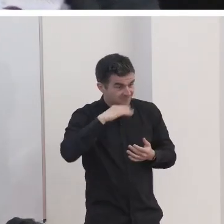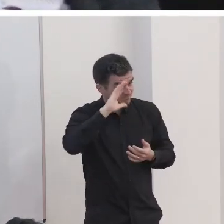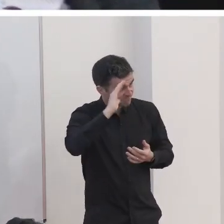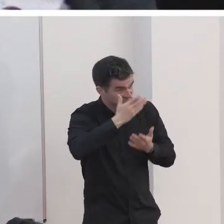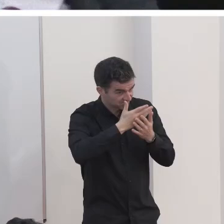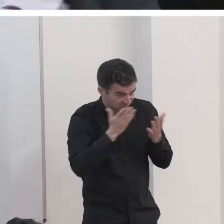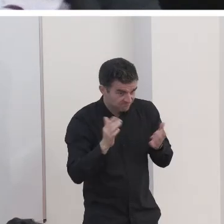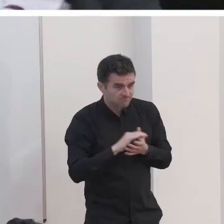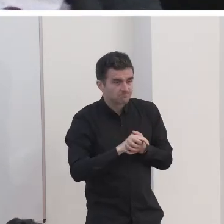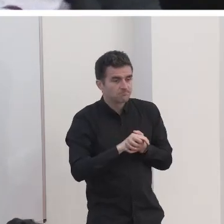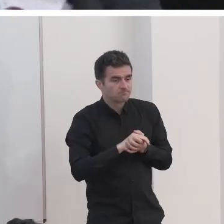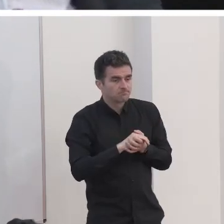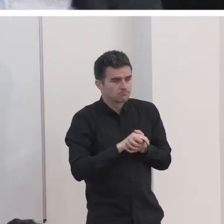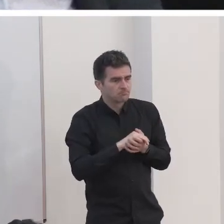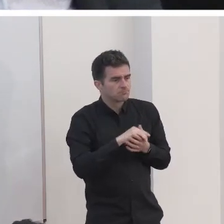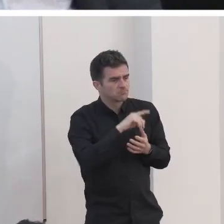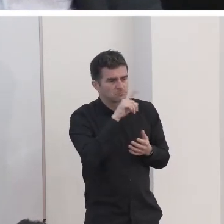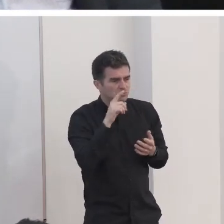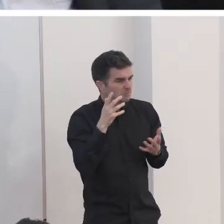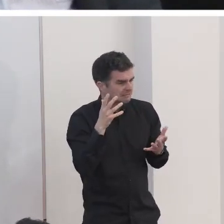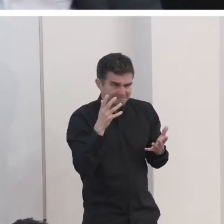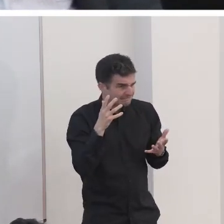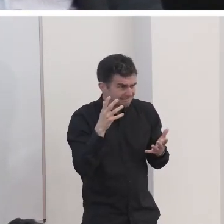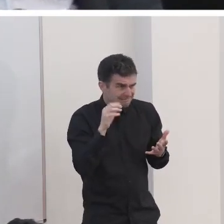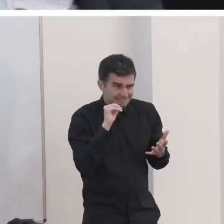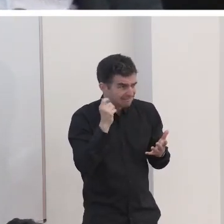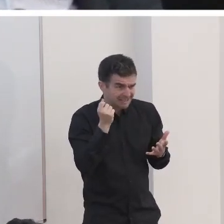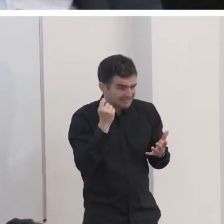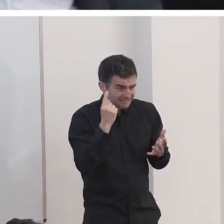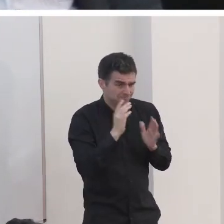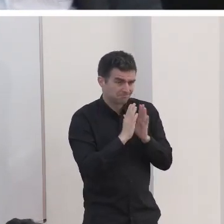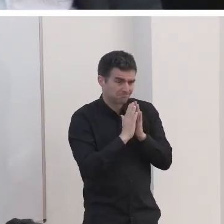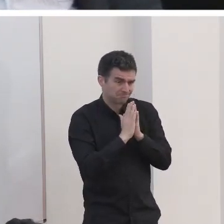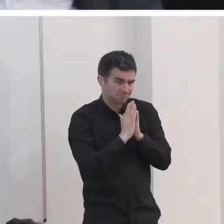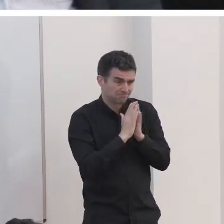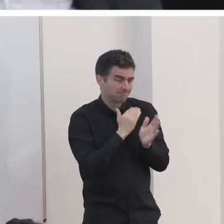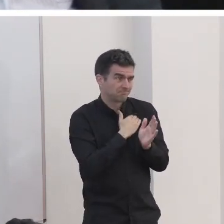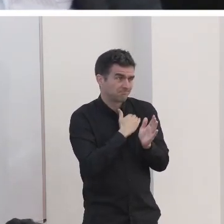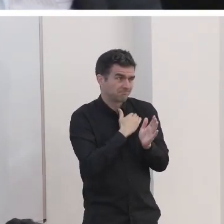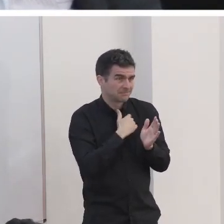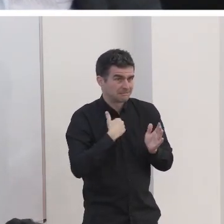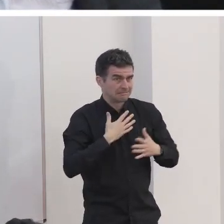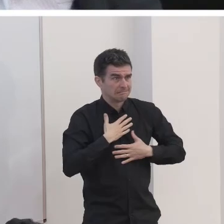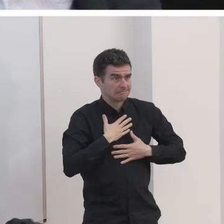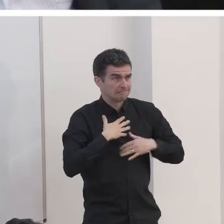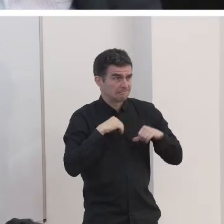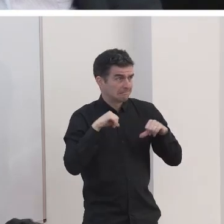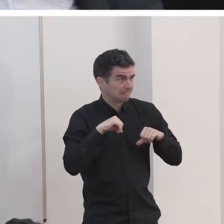Okay, thank you very much for these wonderful introductions. And